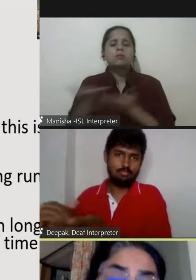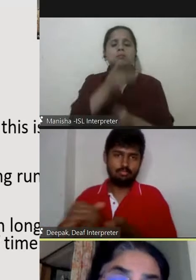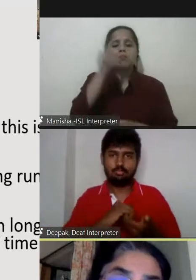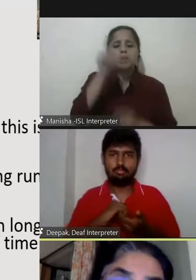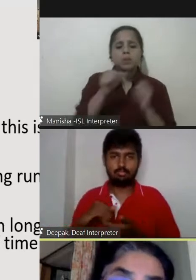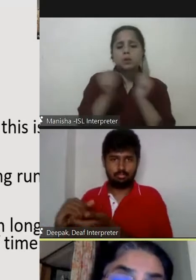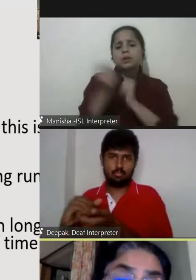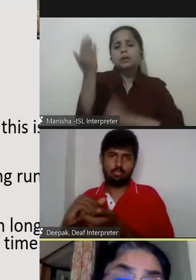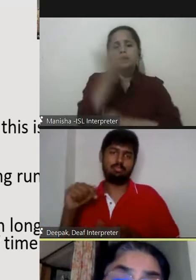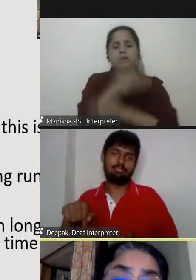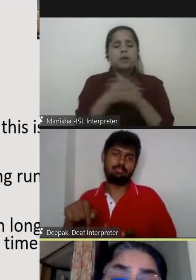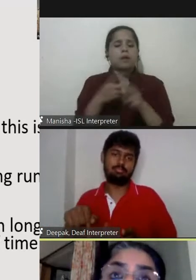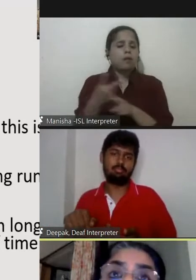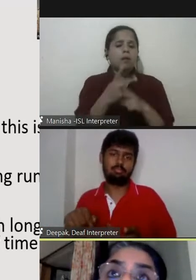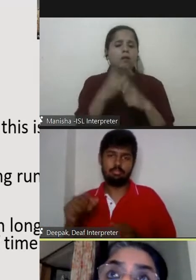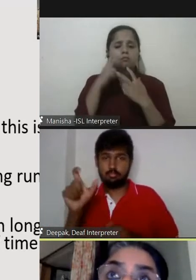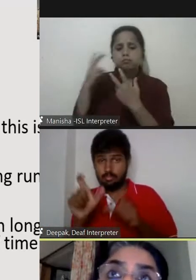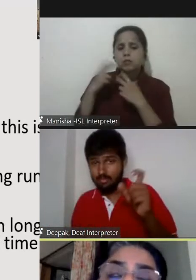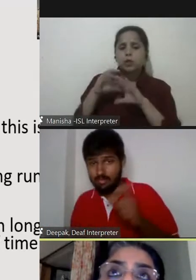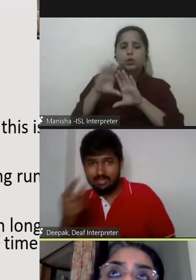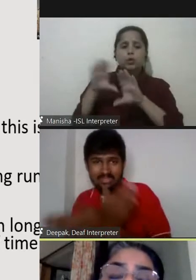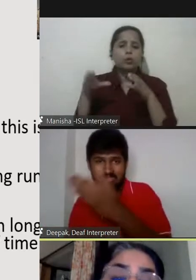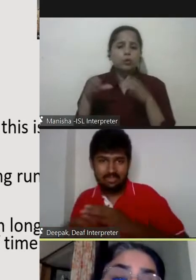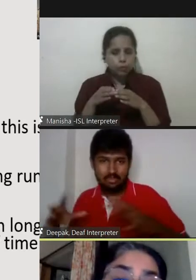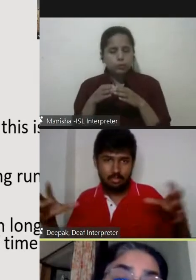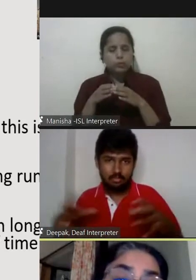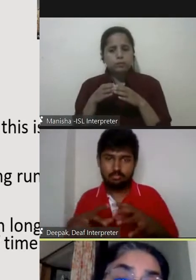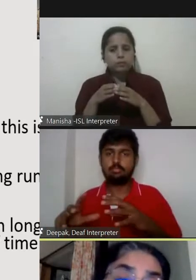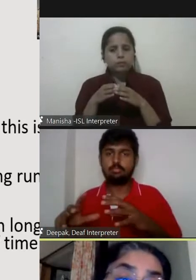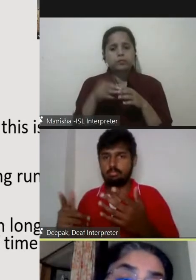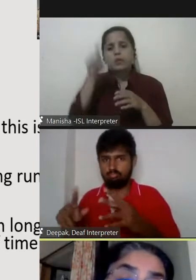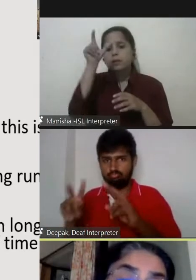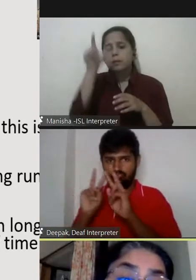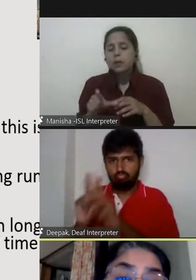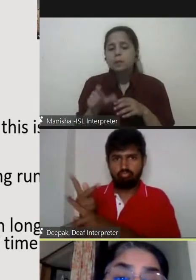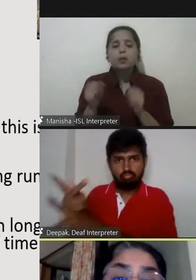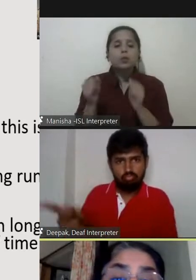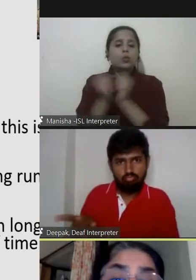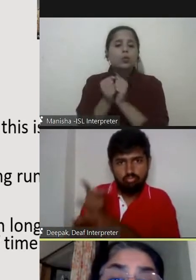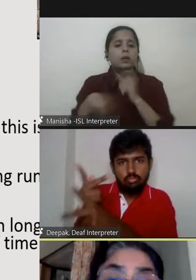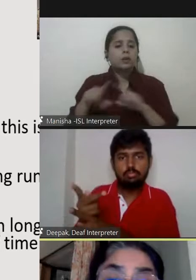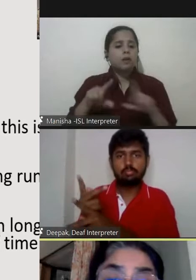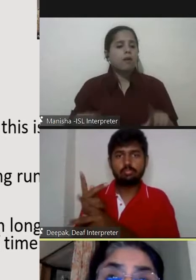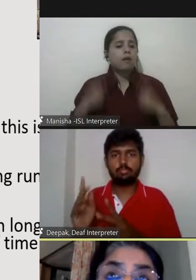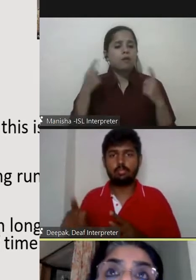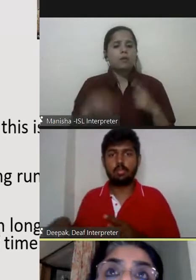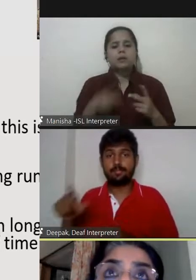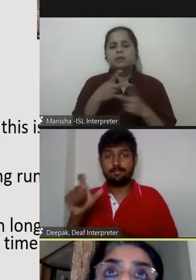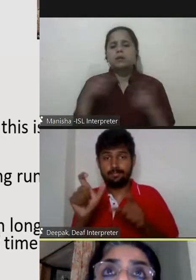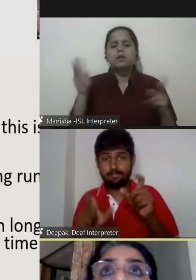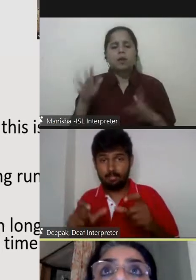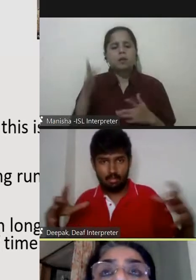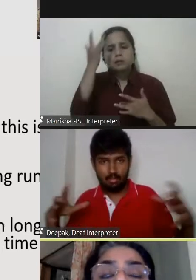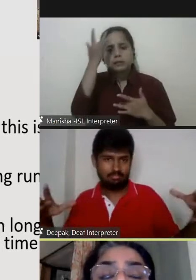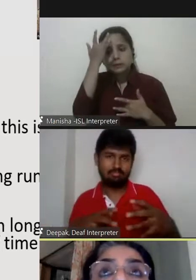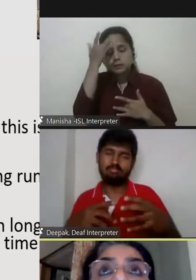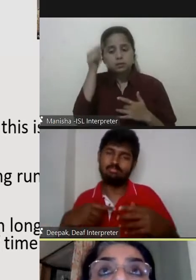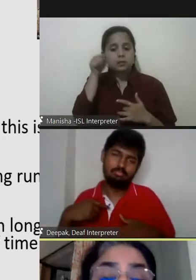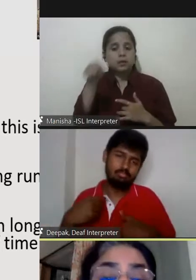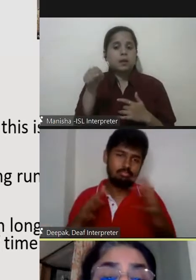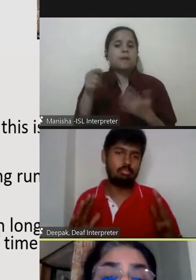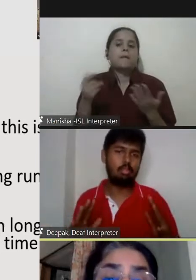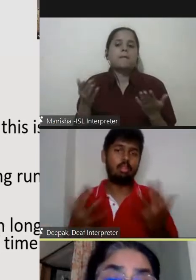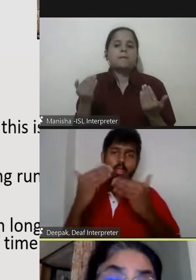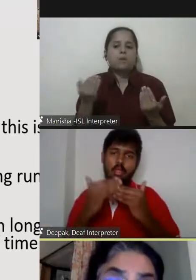disabilities, caregiver groups of people with living with different illness, so that they can